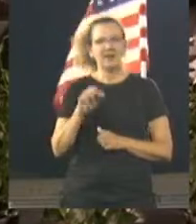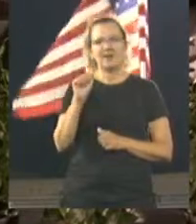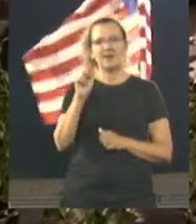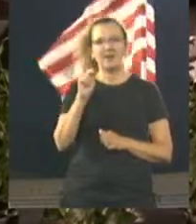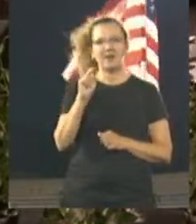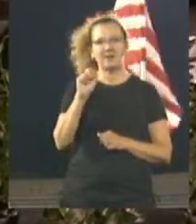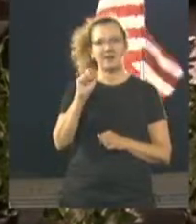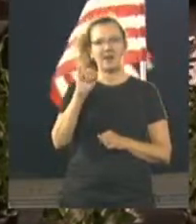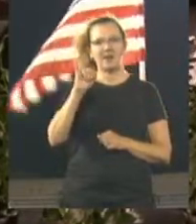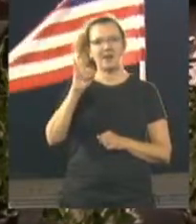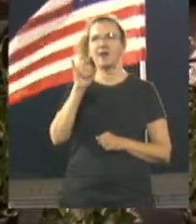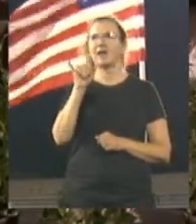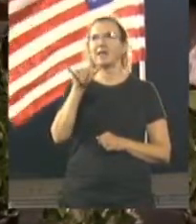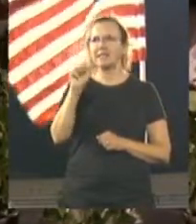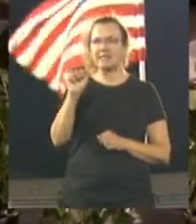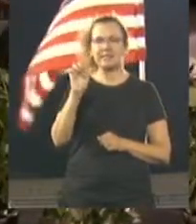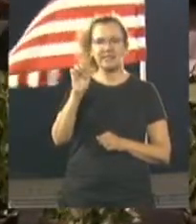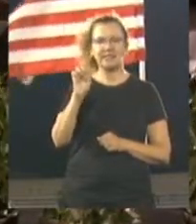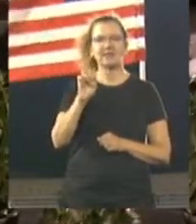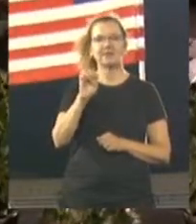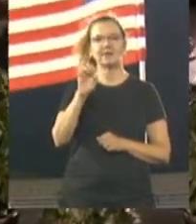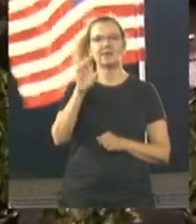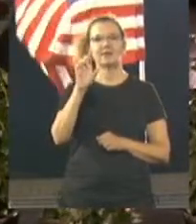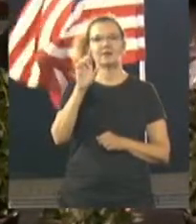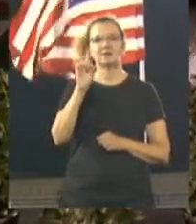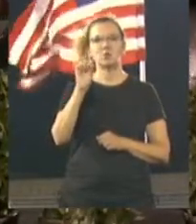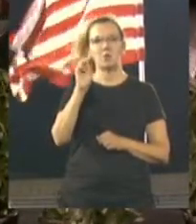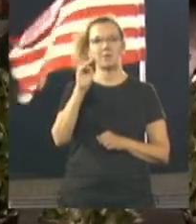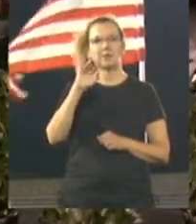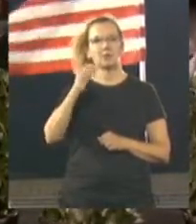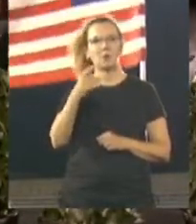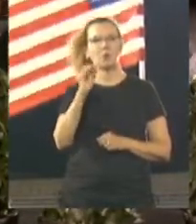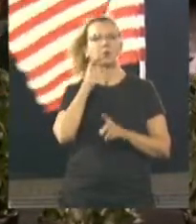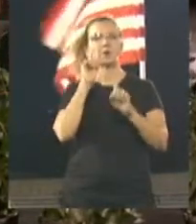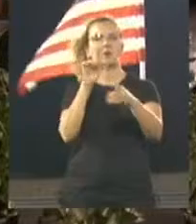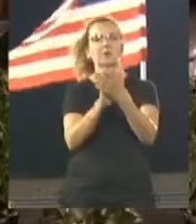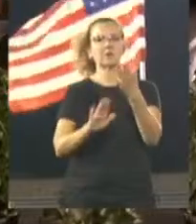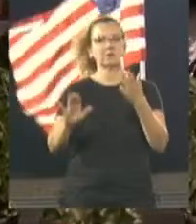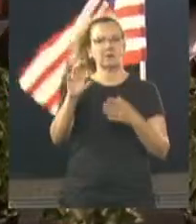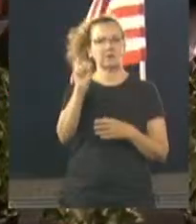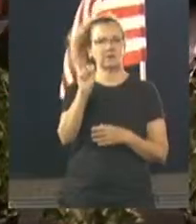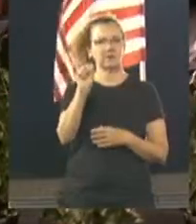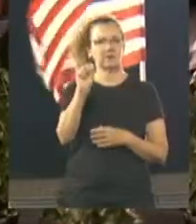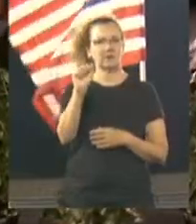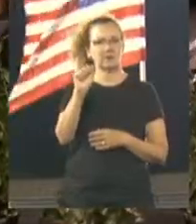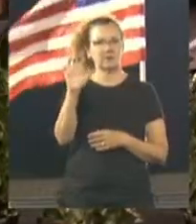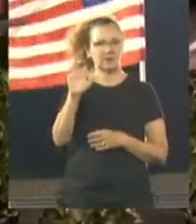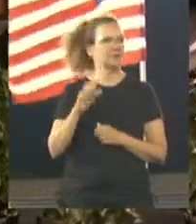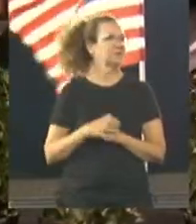Anaí Dominguez Trevino will be attending San Antonio College.